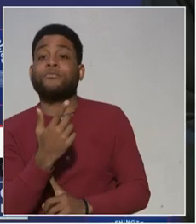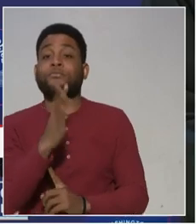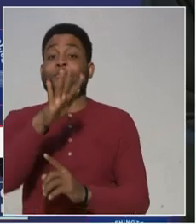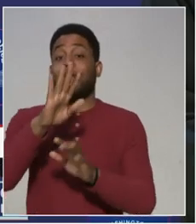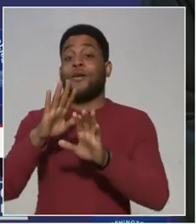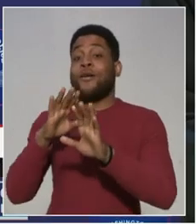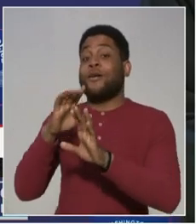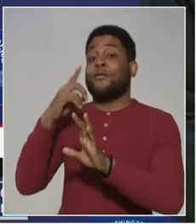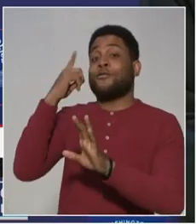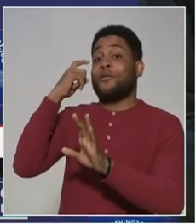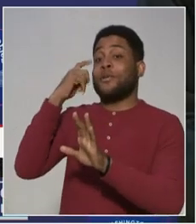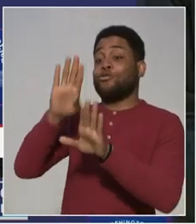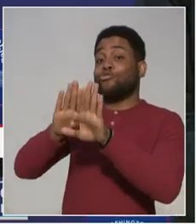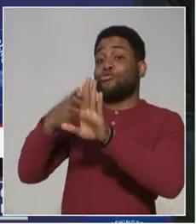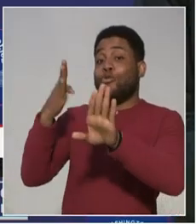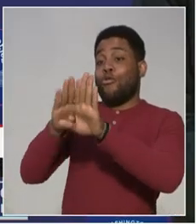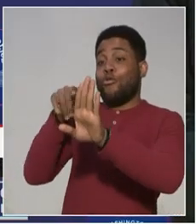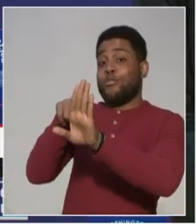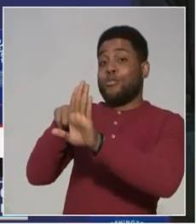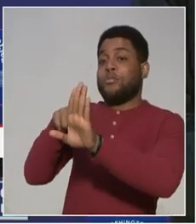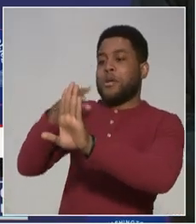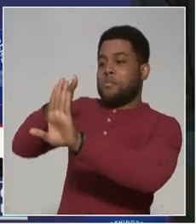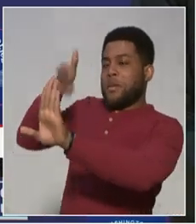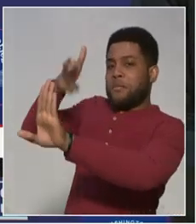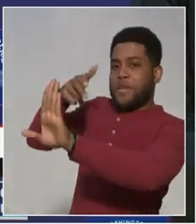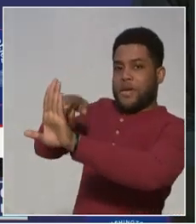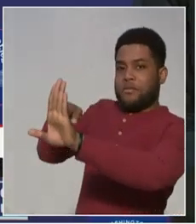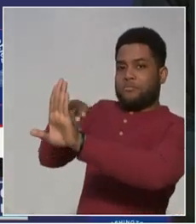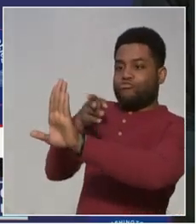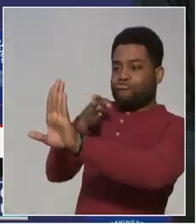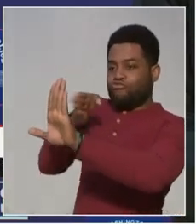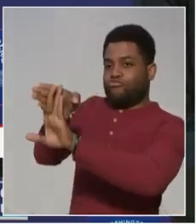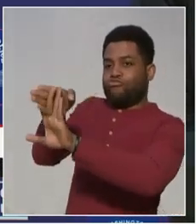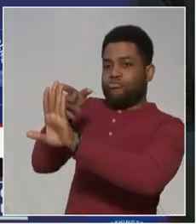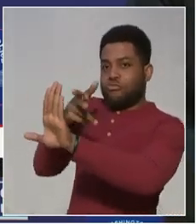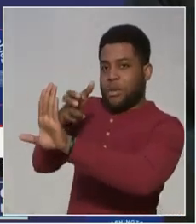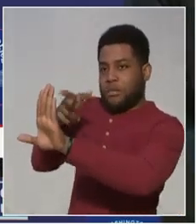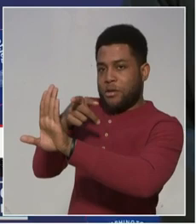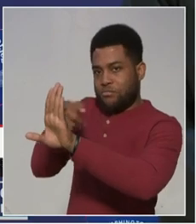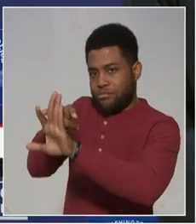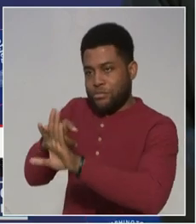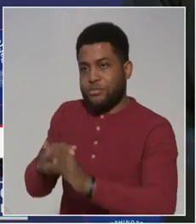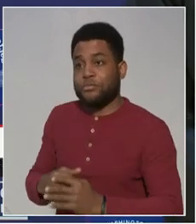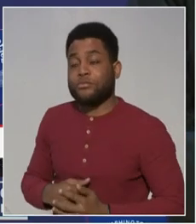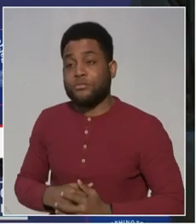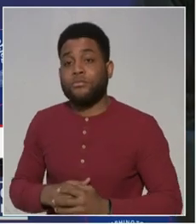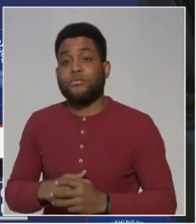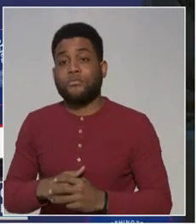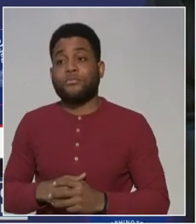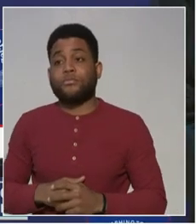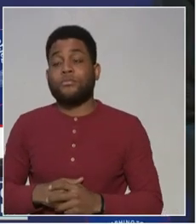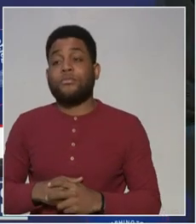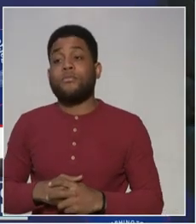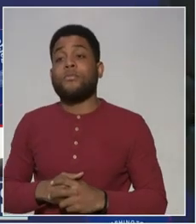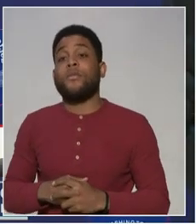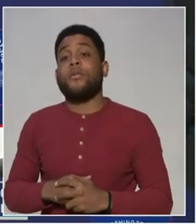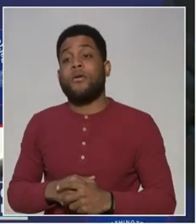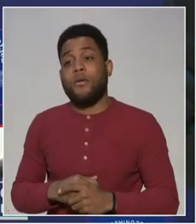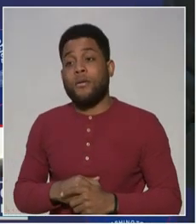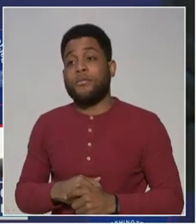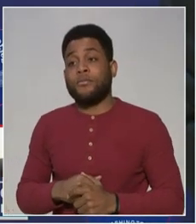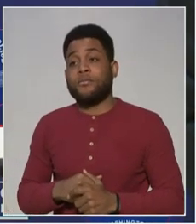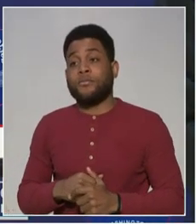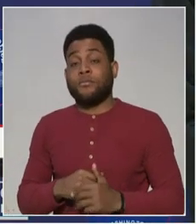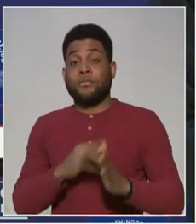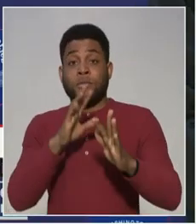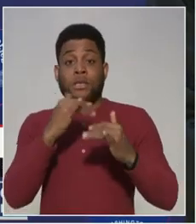To my understanding, no, but again, it's preliminary. Hey, this is Gary Grumbach from NBC News. You said residents were evacuated. How many